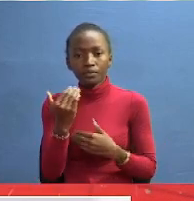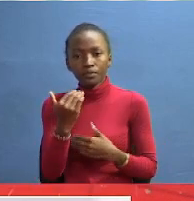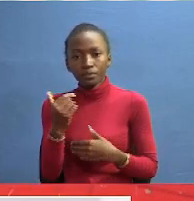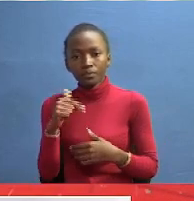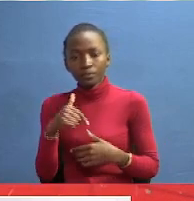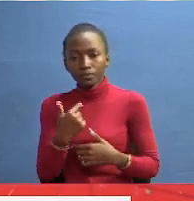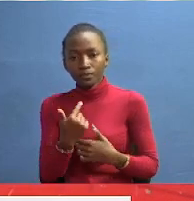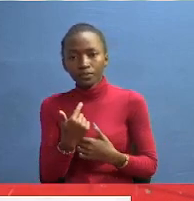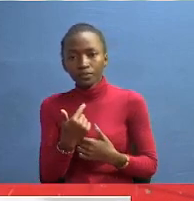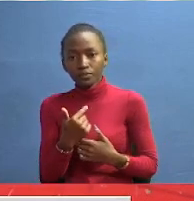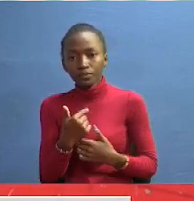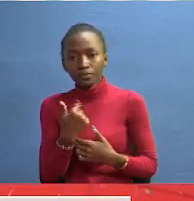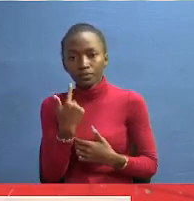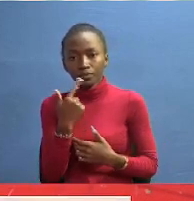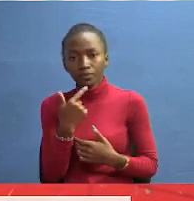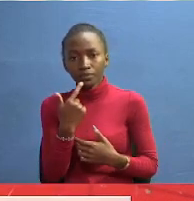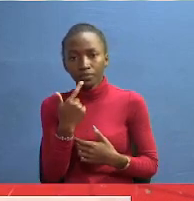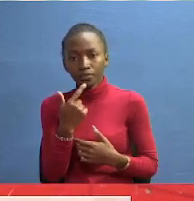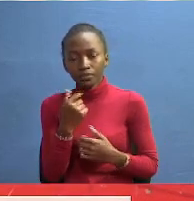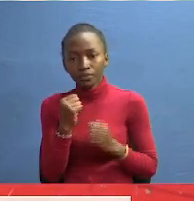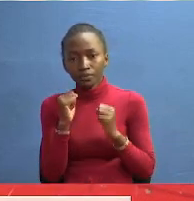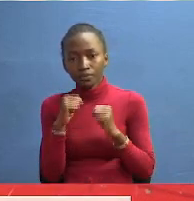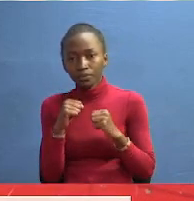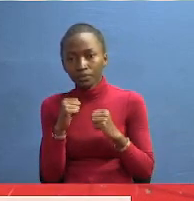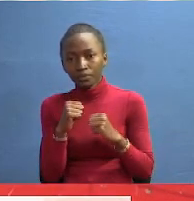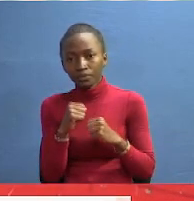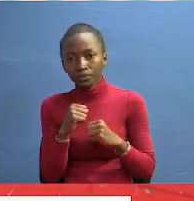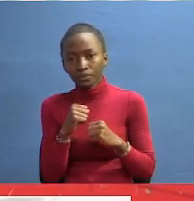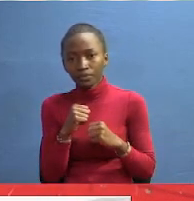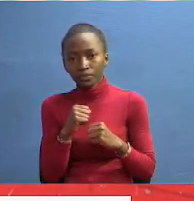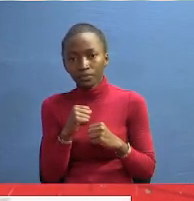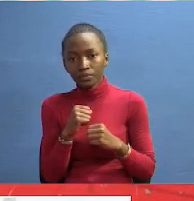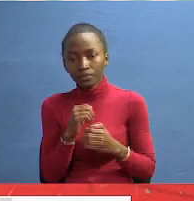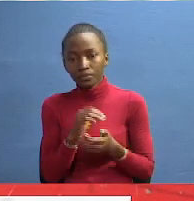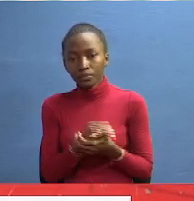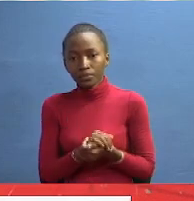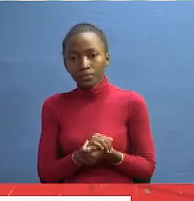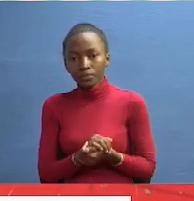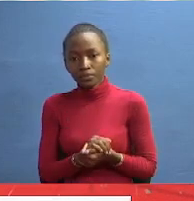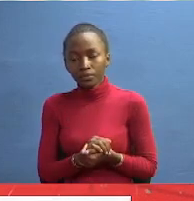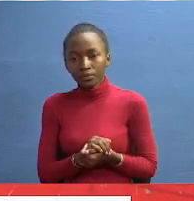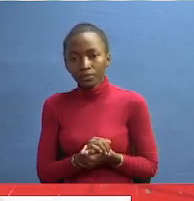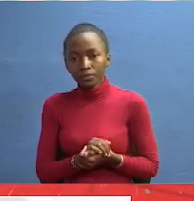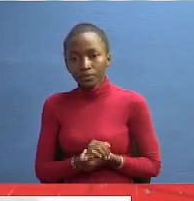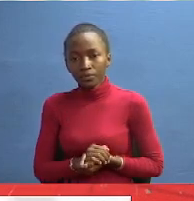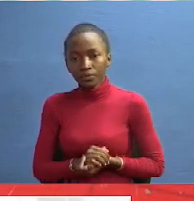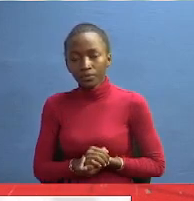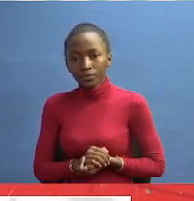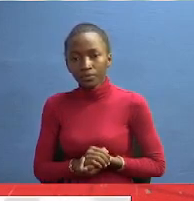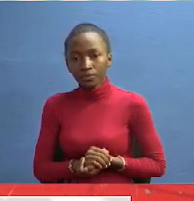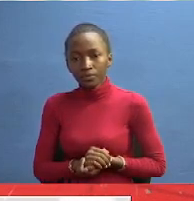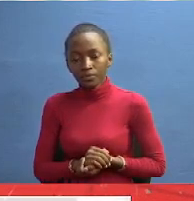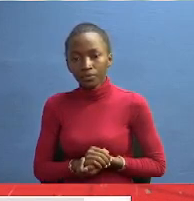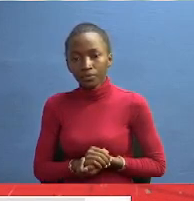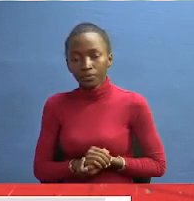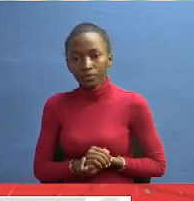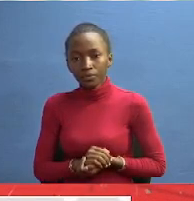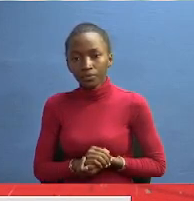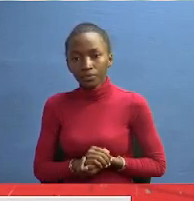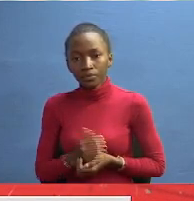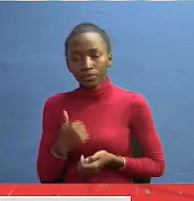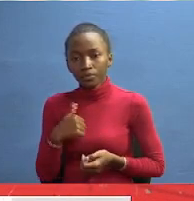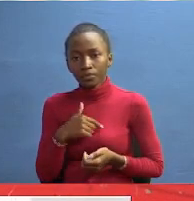it comes to the proliferation of small arms and light weapons? And in this case, we